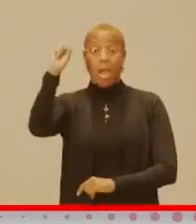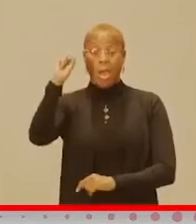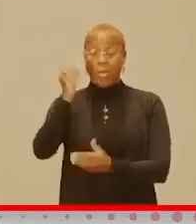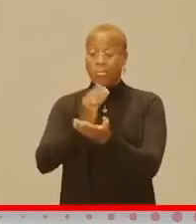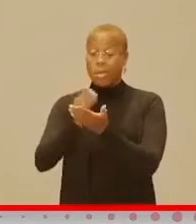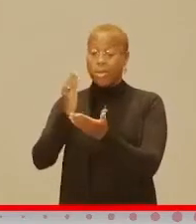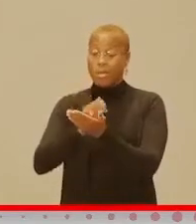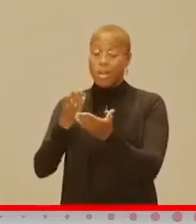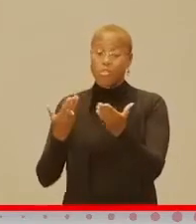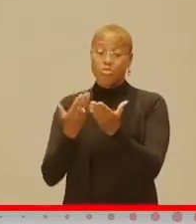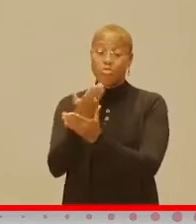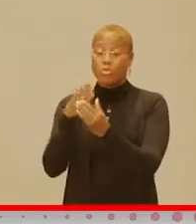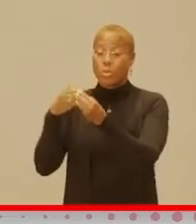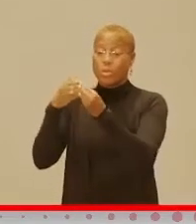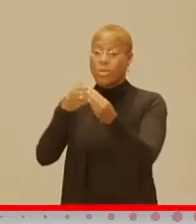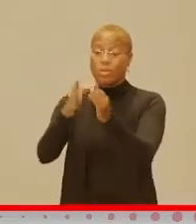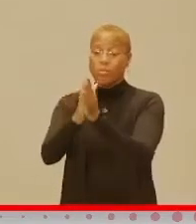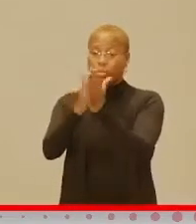guidebook.